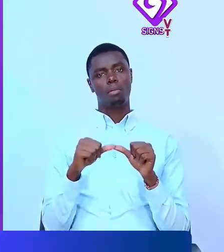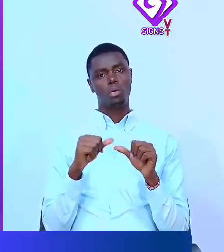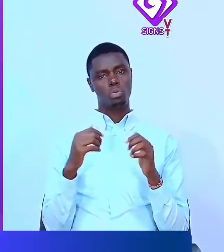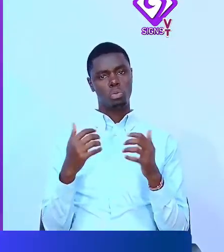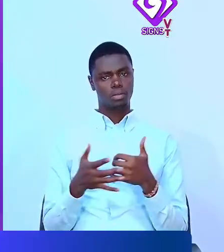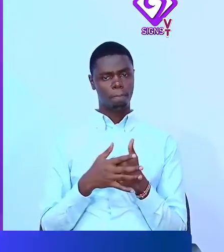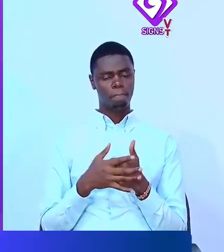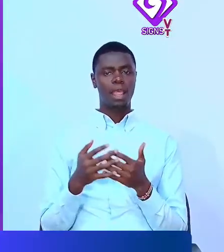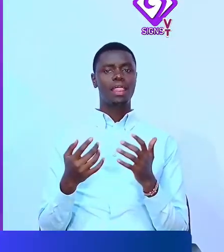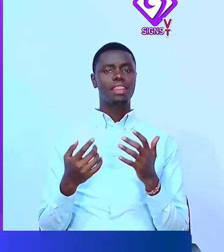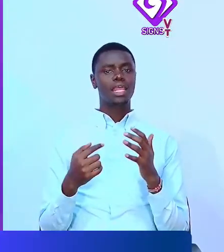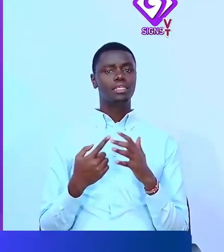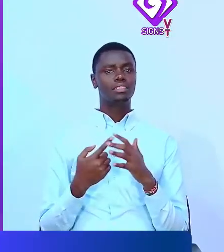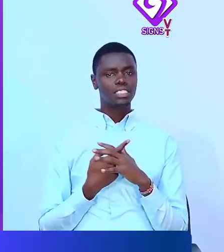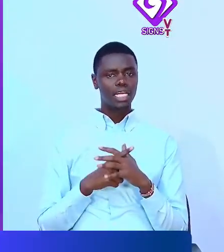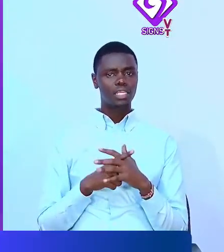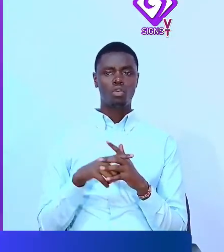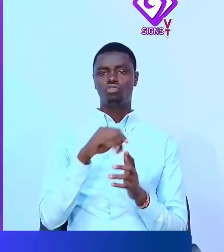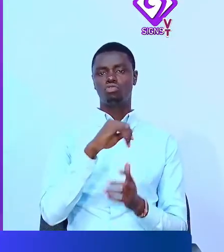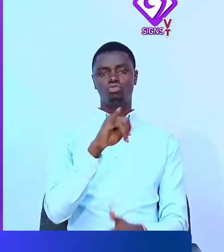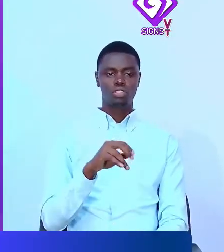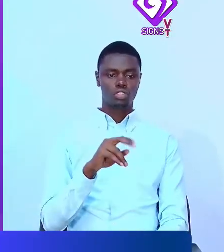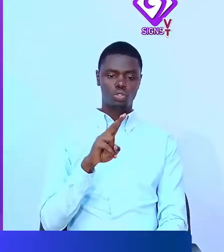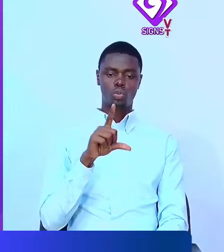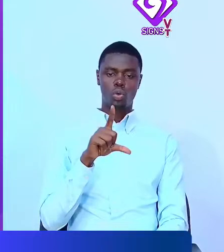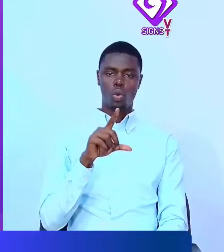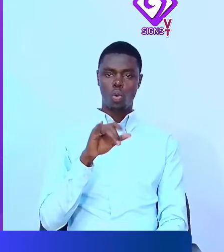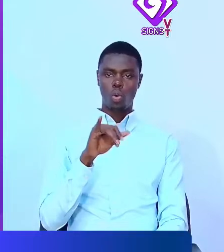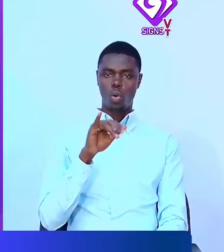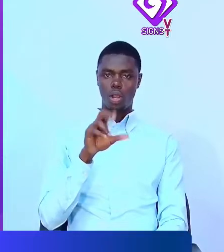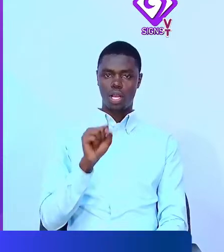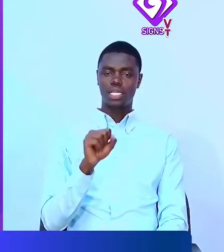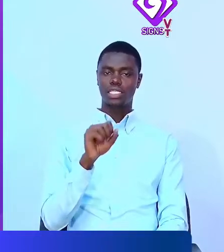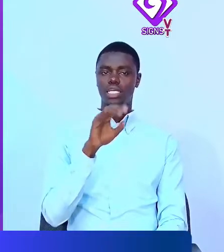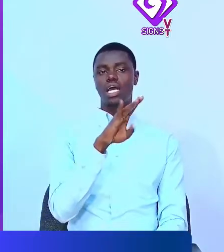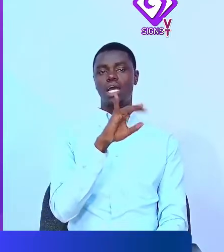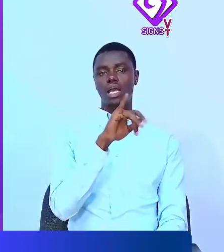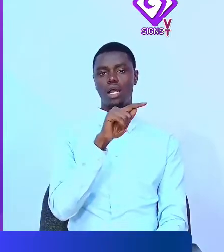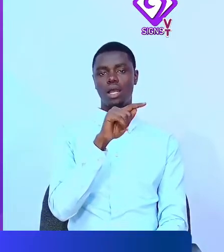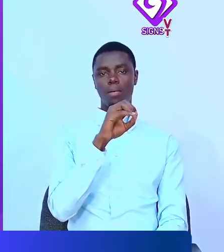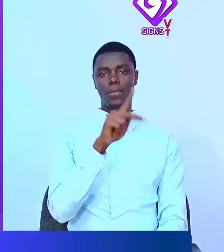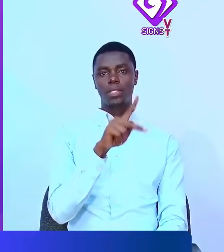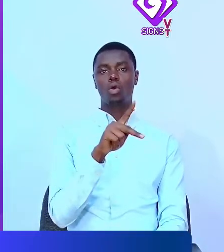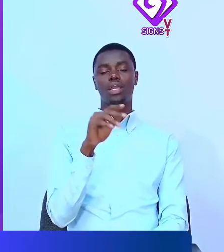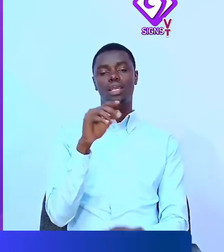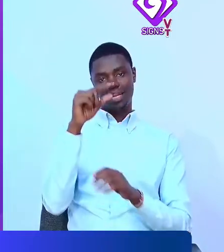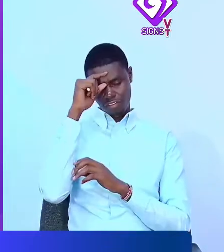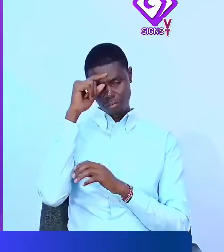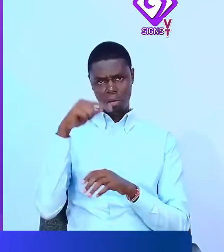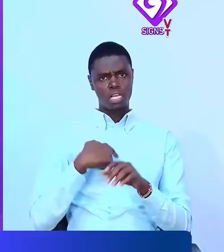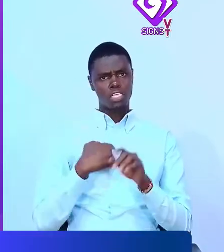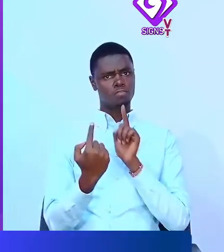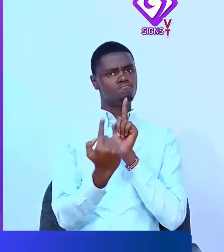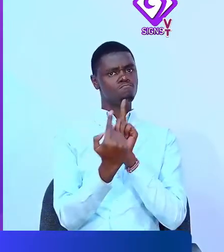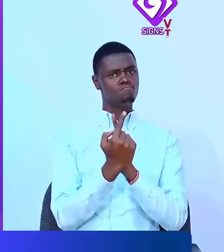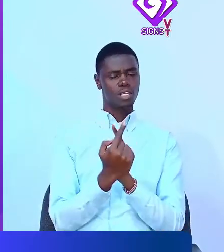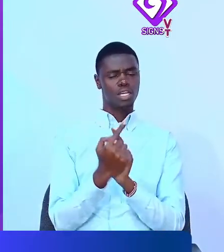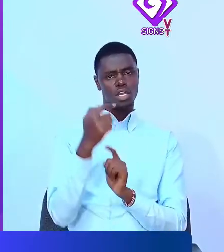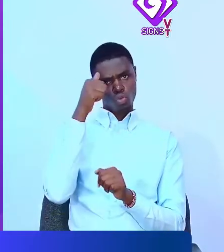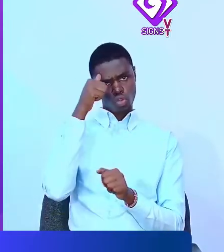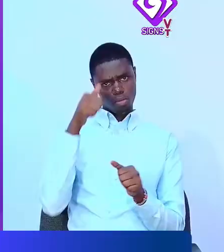the genesis of Julius Bitok in government. I have confronted him. You remember the issue of